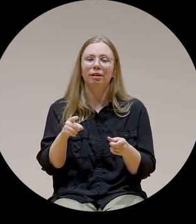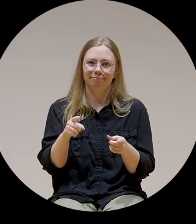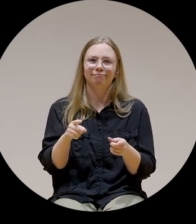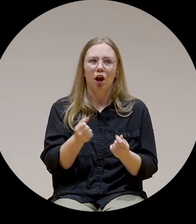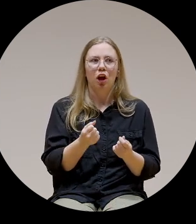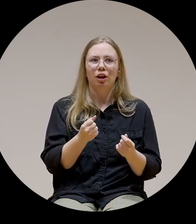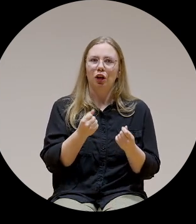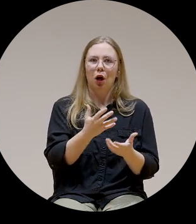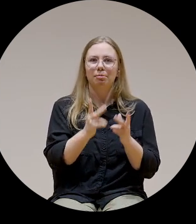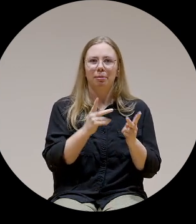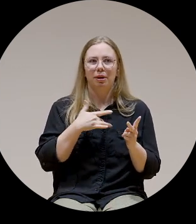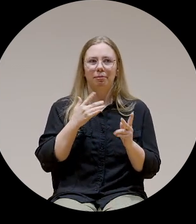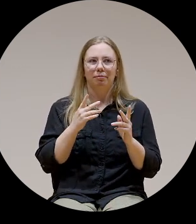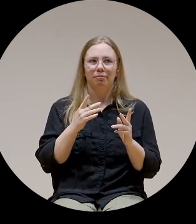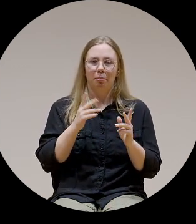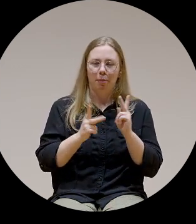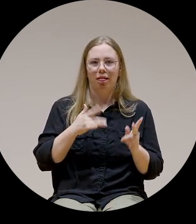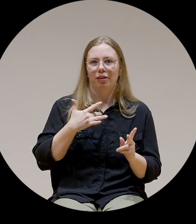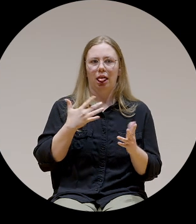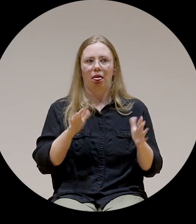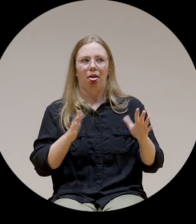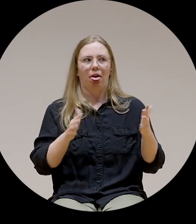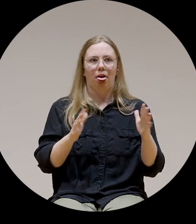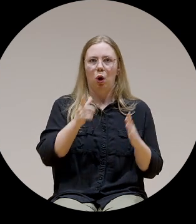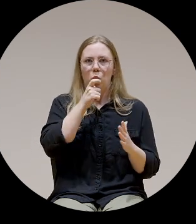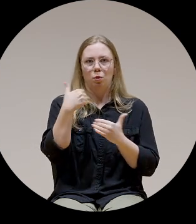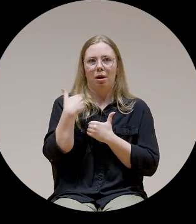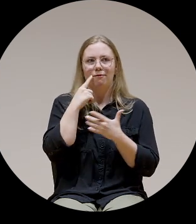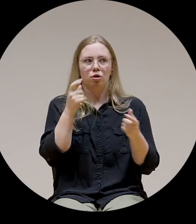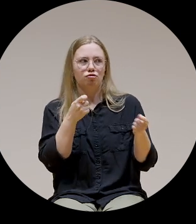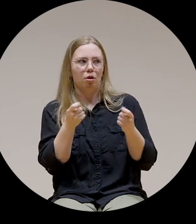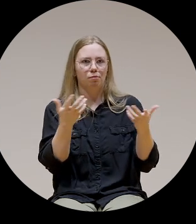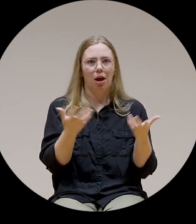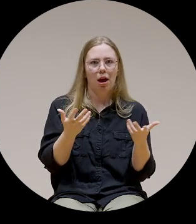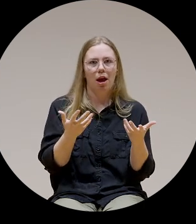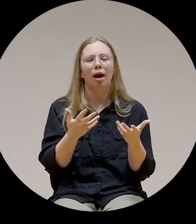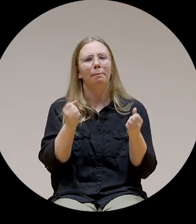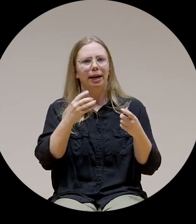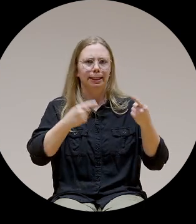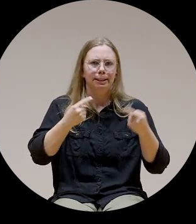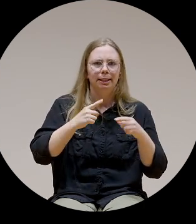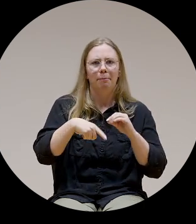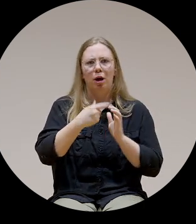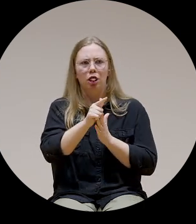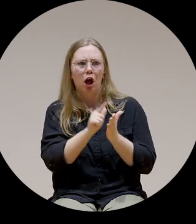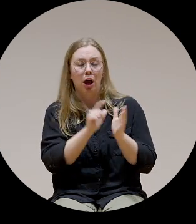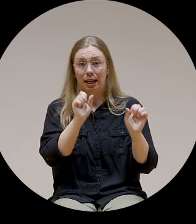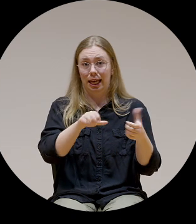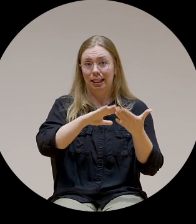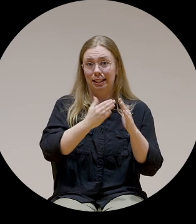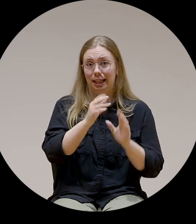Oklahoma about who controls what, right? And right now we have lawsuits going on about, can the city of Tulsa ticket